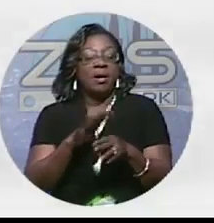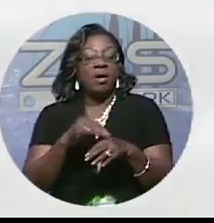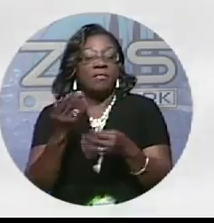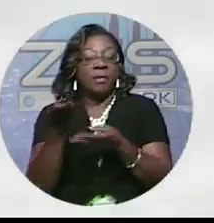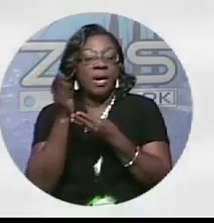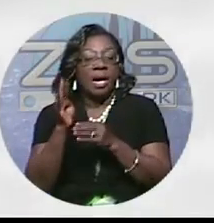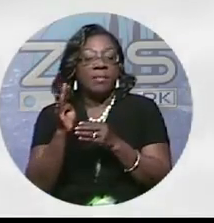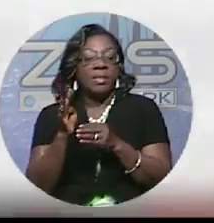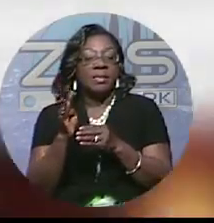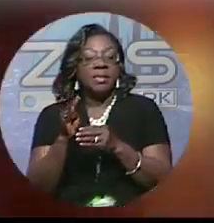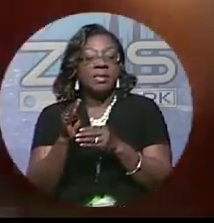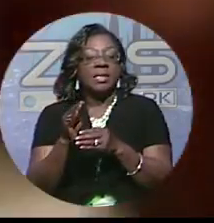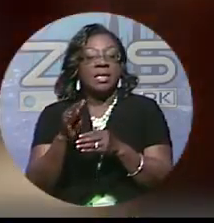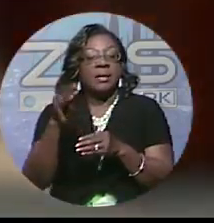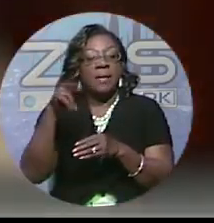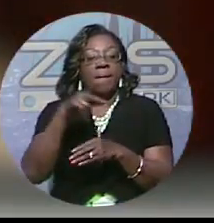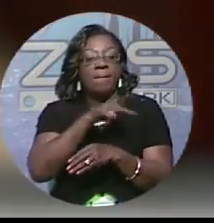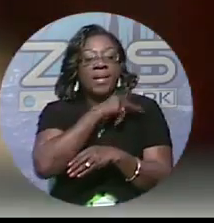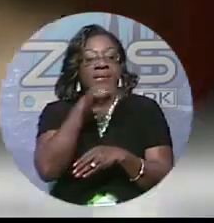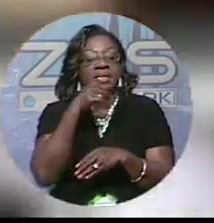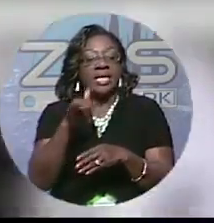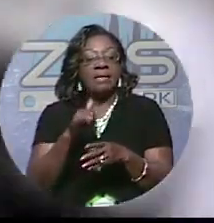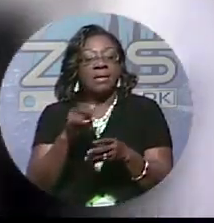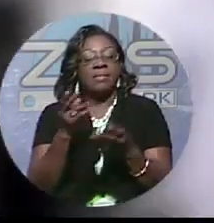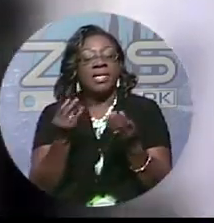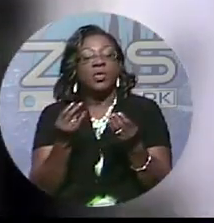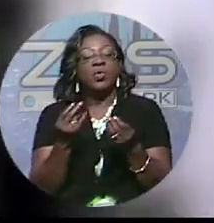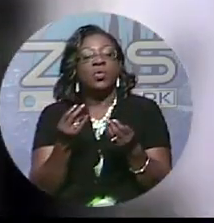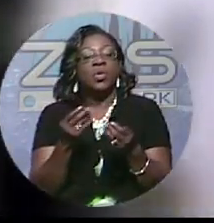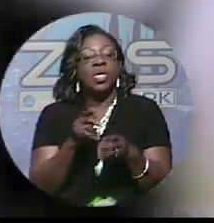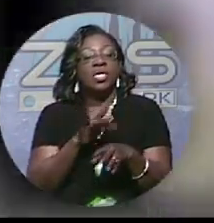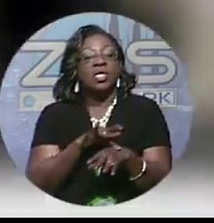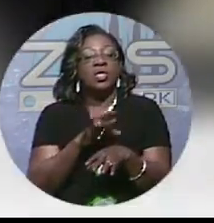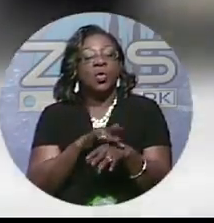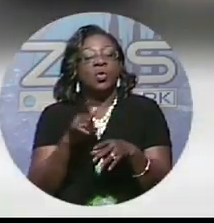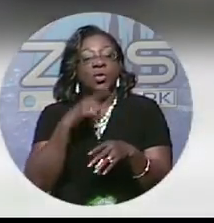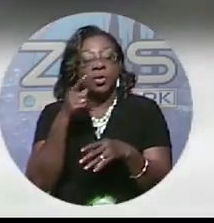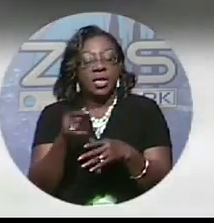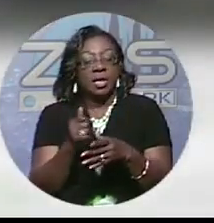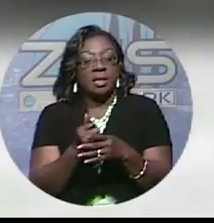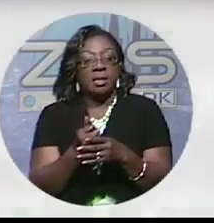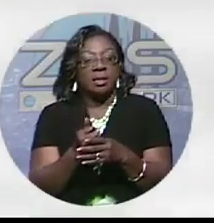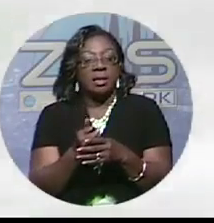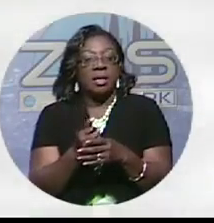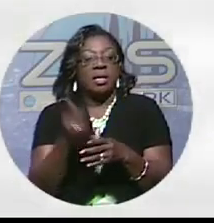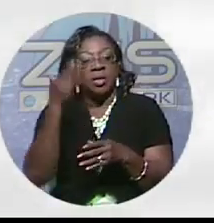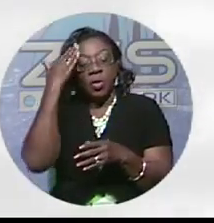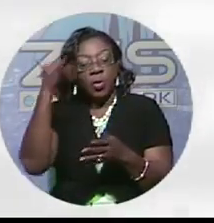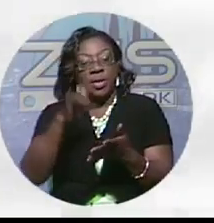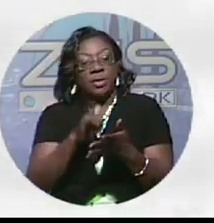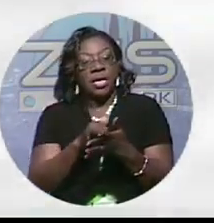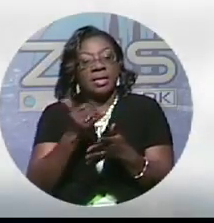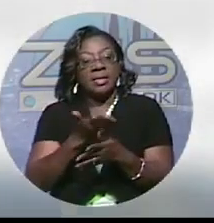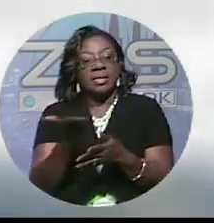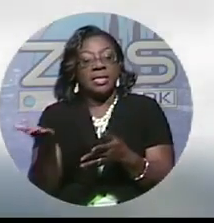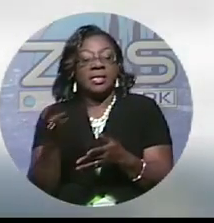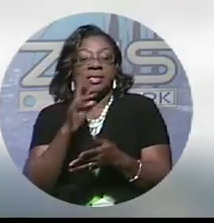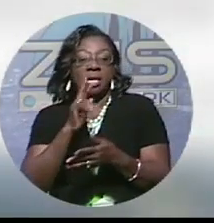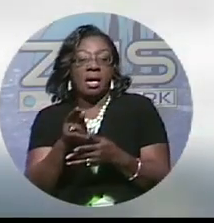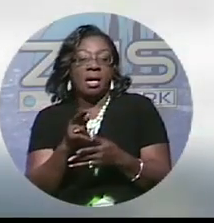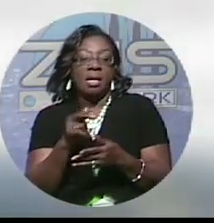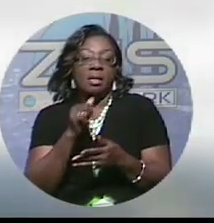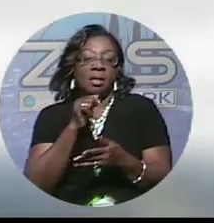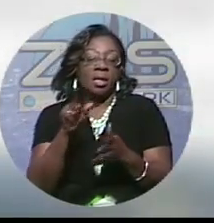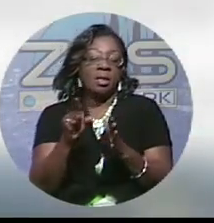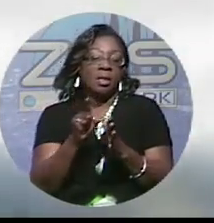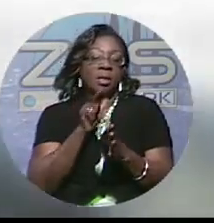Panama Papers, Pinder said it may be too soon to tell. And certainly with knowing that these